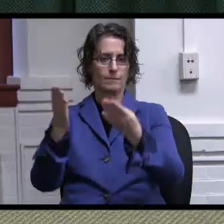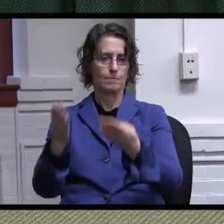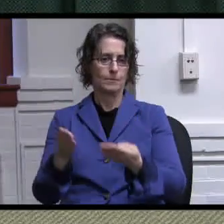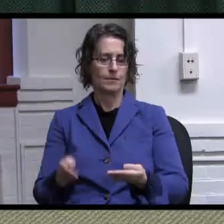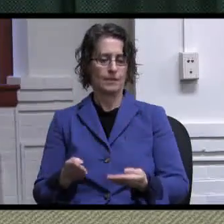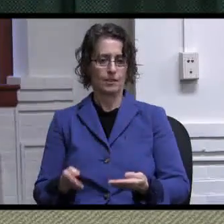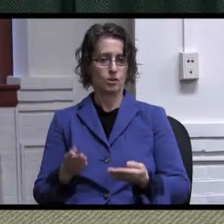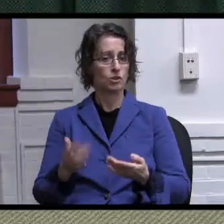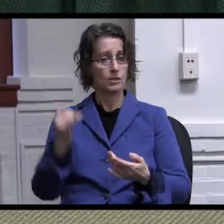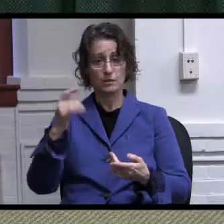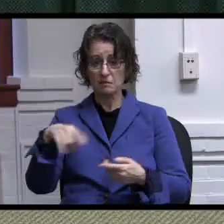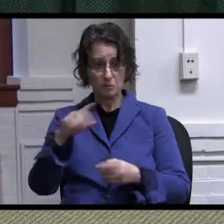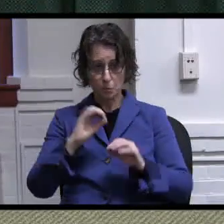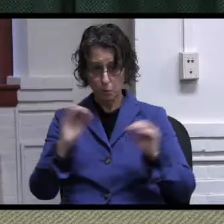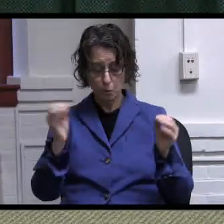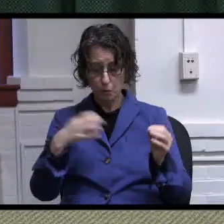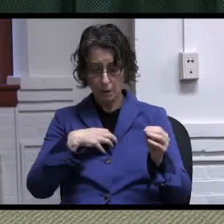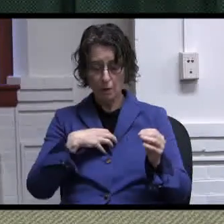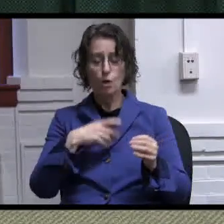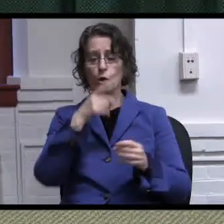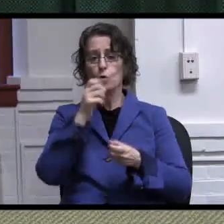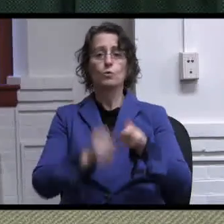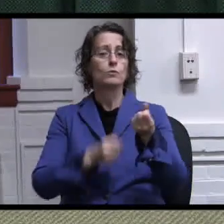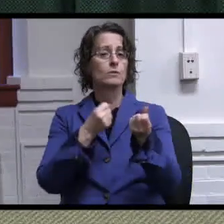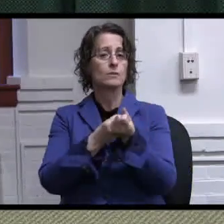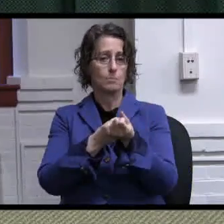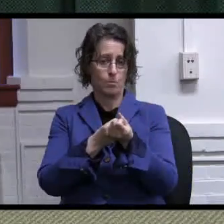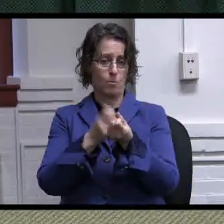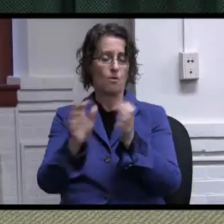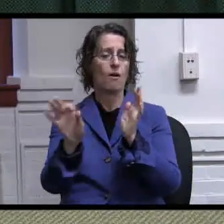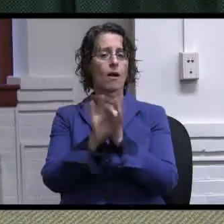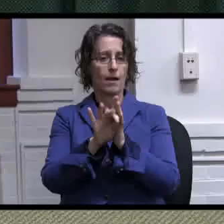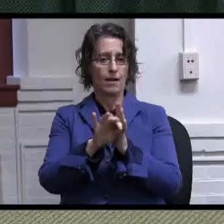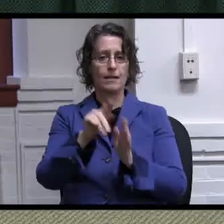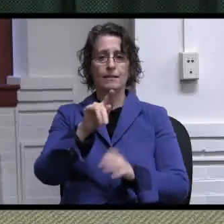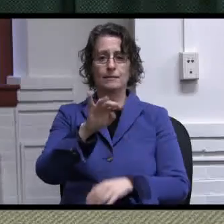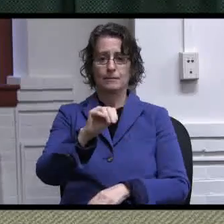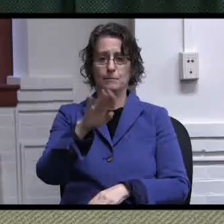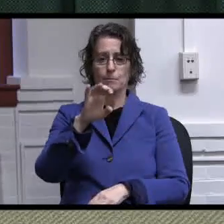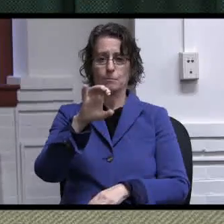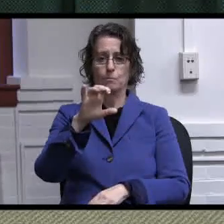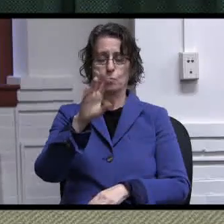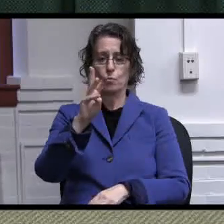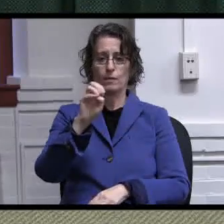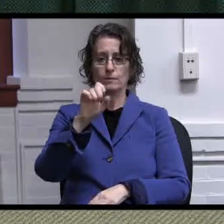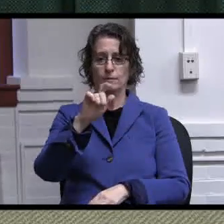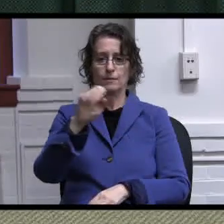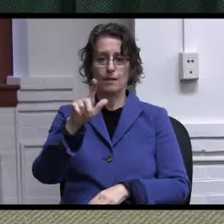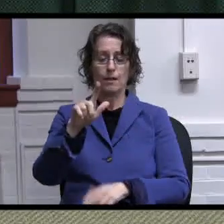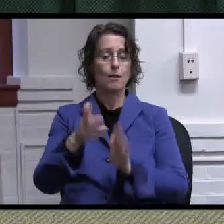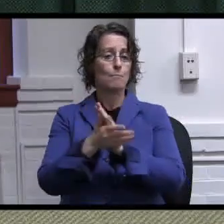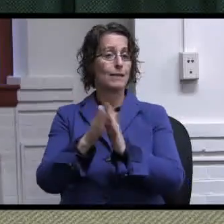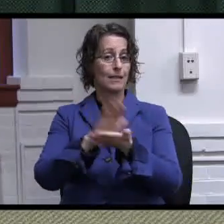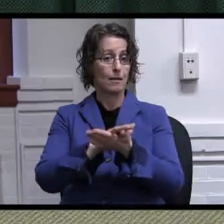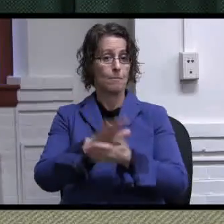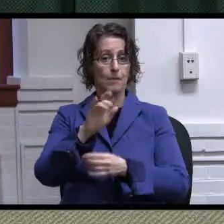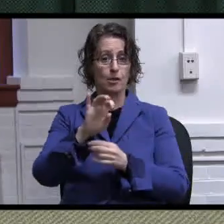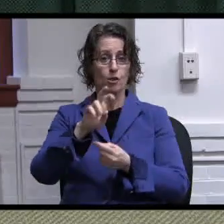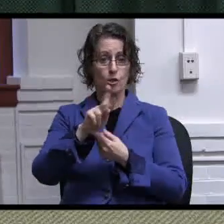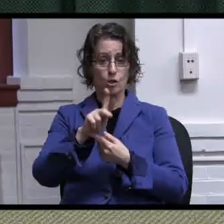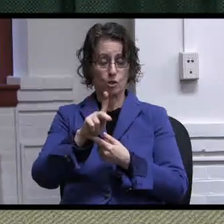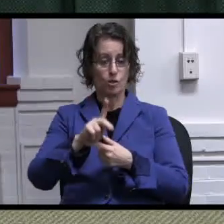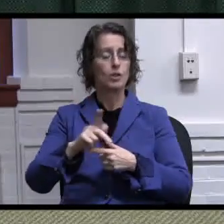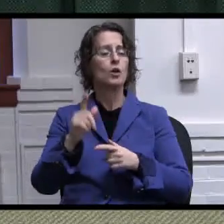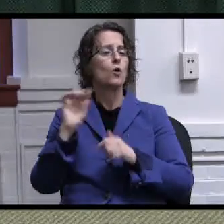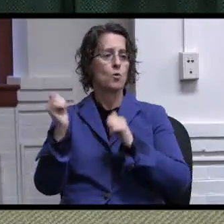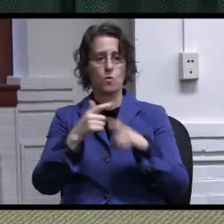anyone has an objection. All those in favor of electing Tim Wessel clerk of the board, please say aye. Aye. Anyone